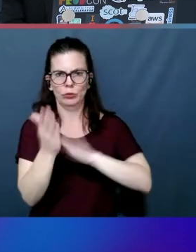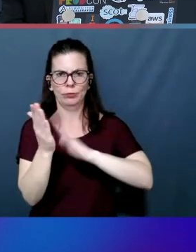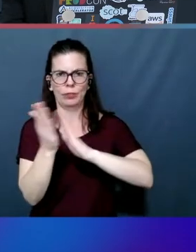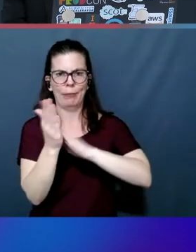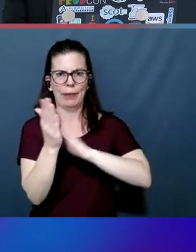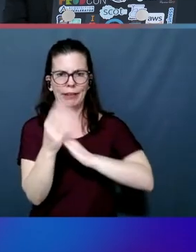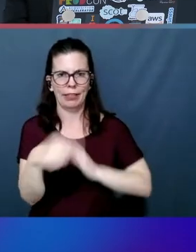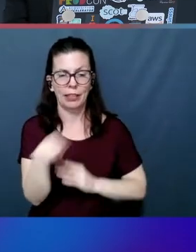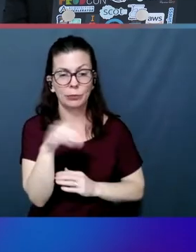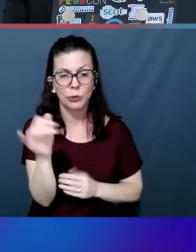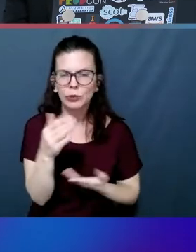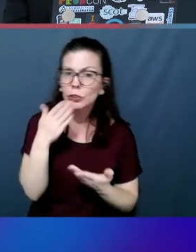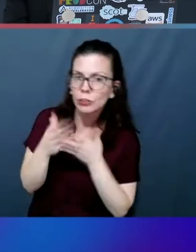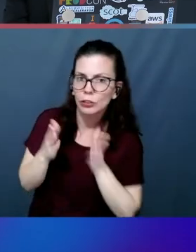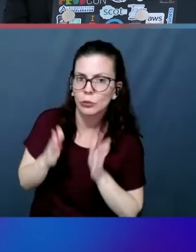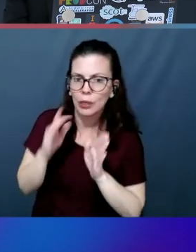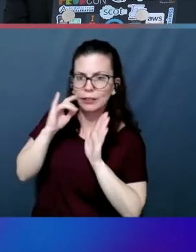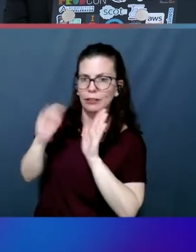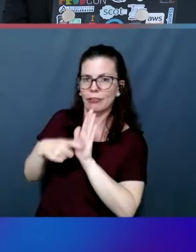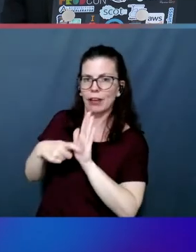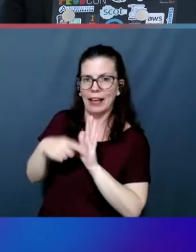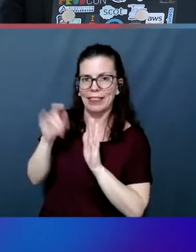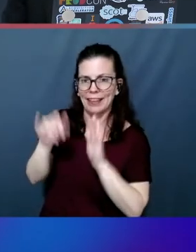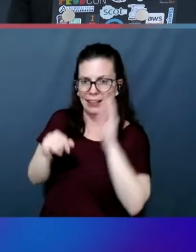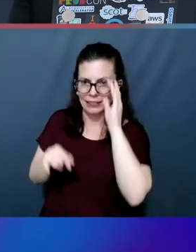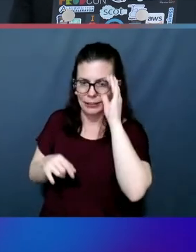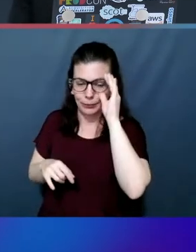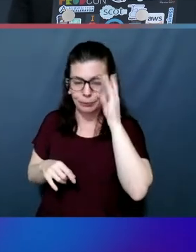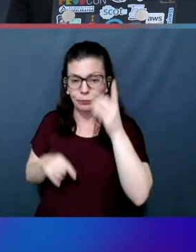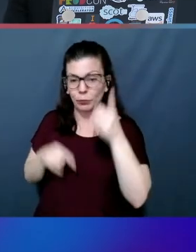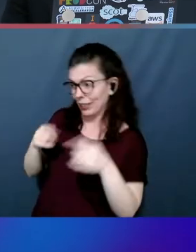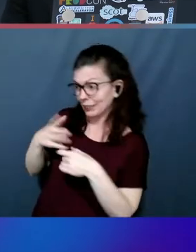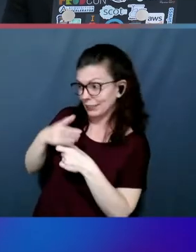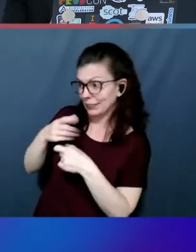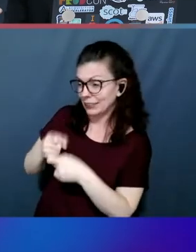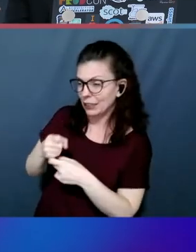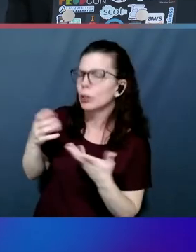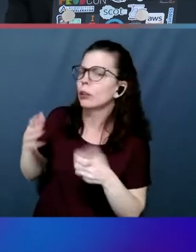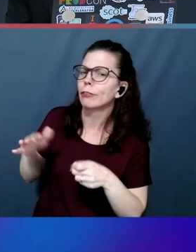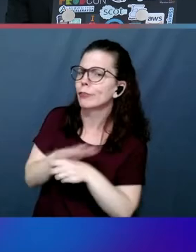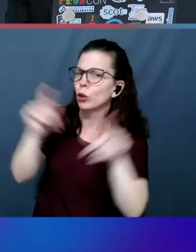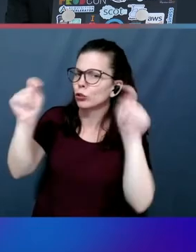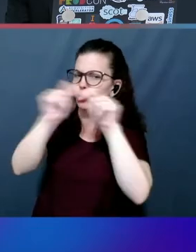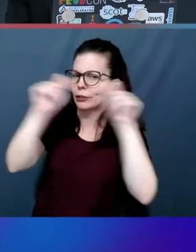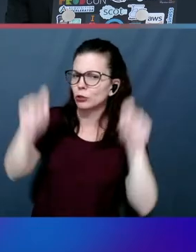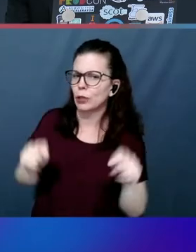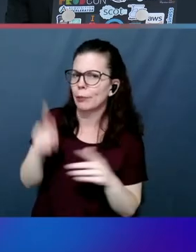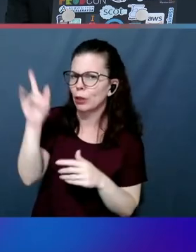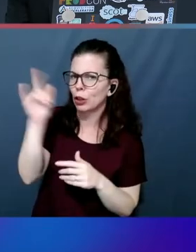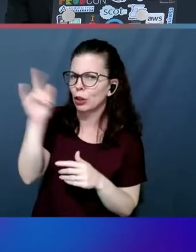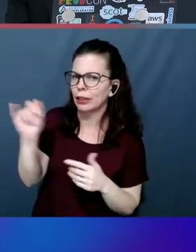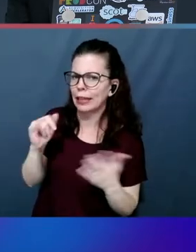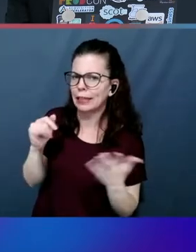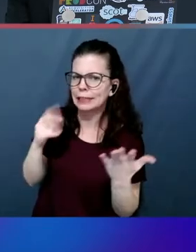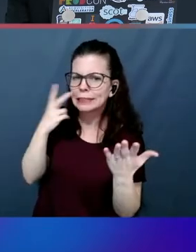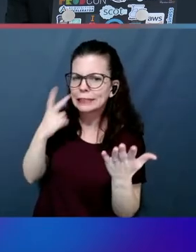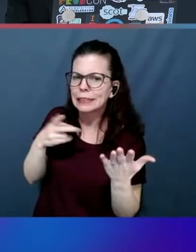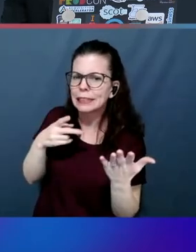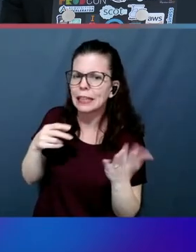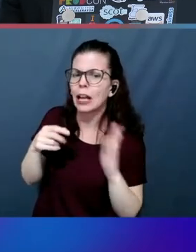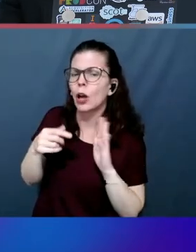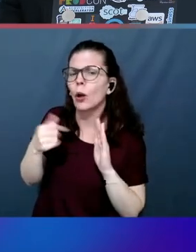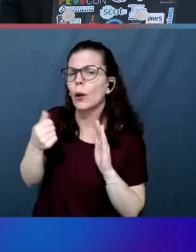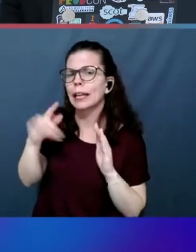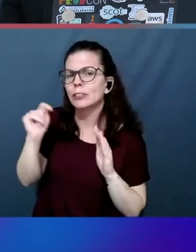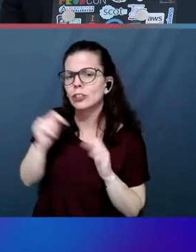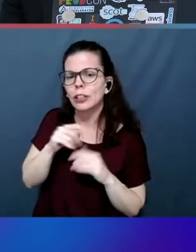to identify those things. So this is what the summary looked like. What did the full transcript look like? Because I kind of see a hint here. It says agent 48 seconds, agent 102.